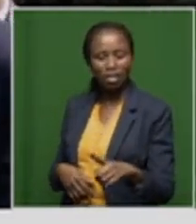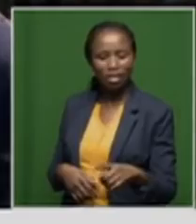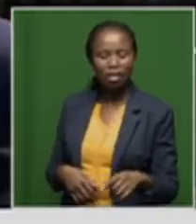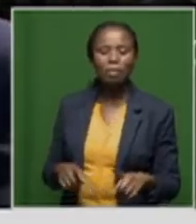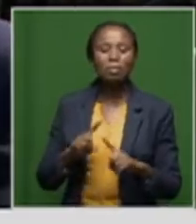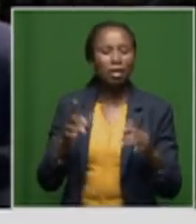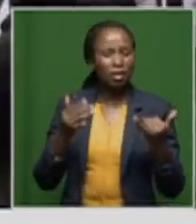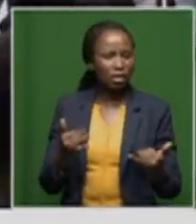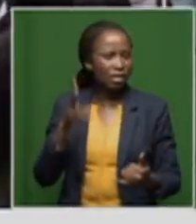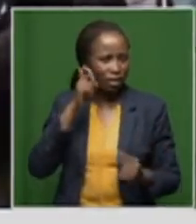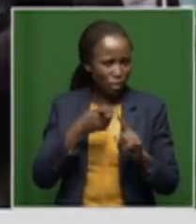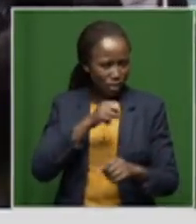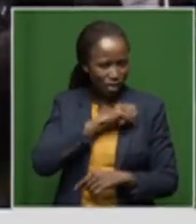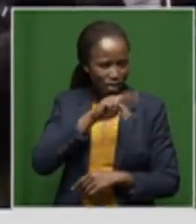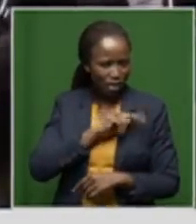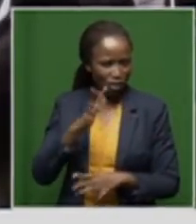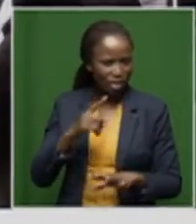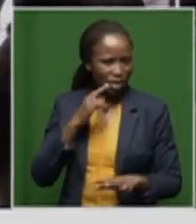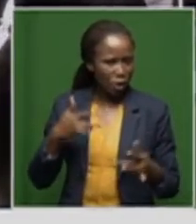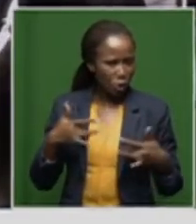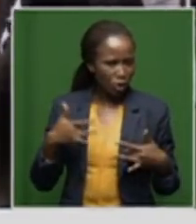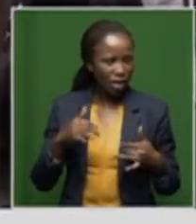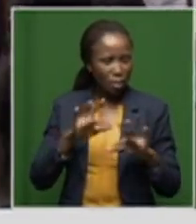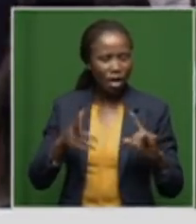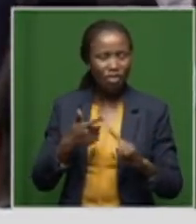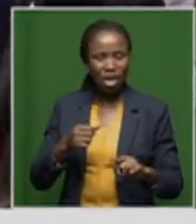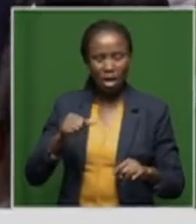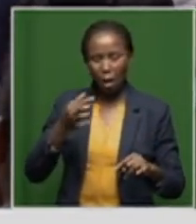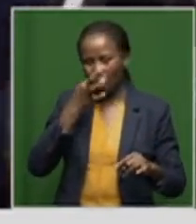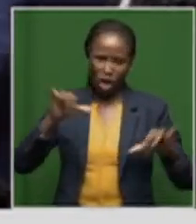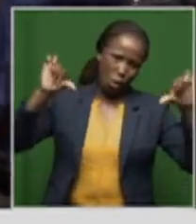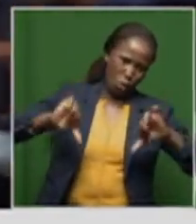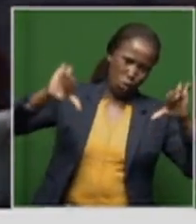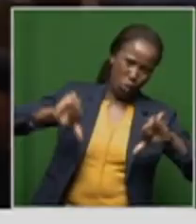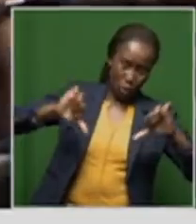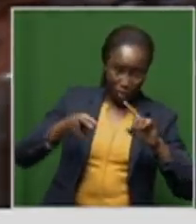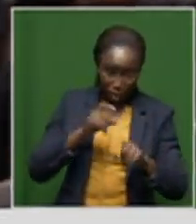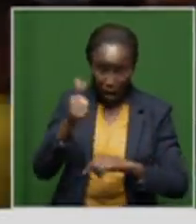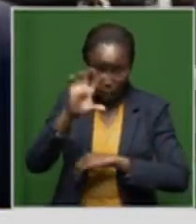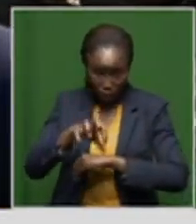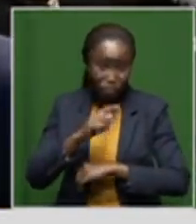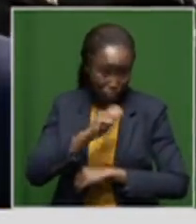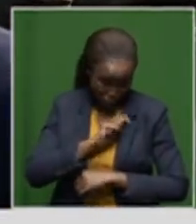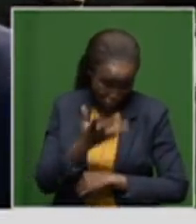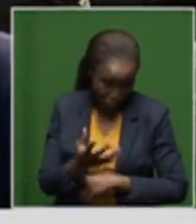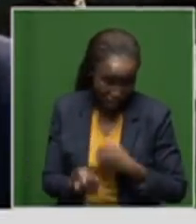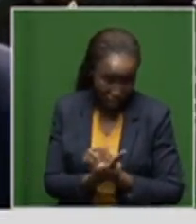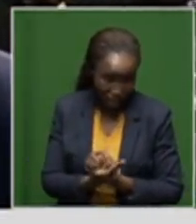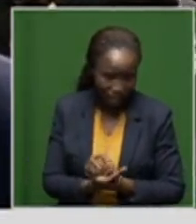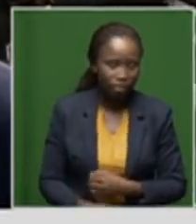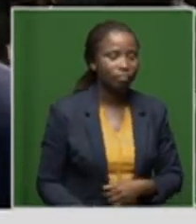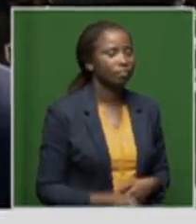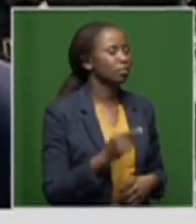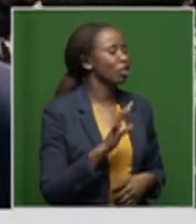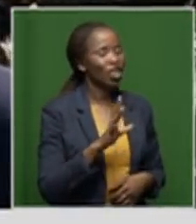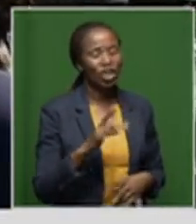today actually from KZN? You said your concern was that those who booed you were from other provinces. It's not necessarily concerning